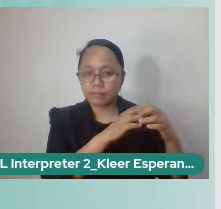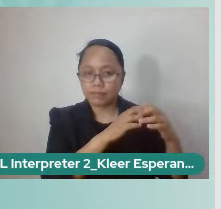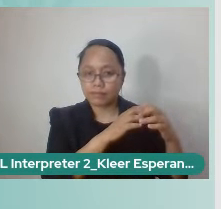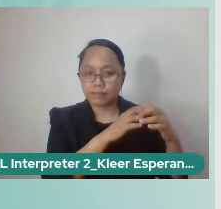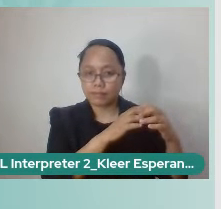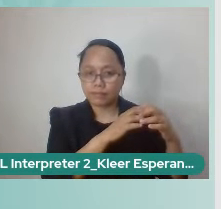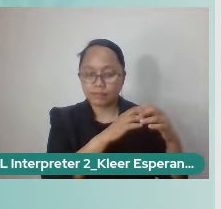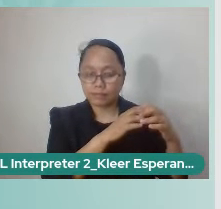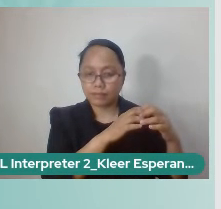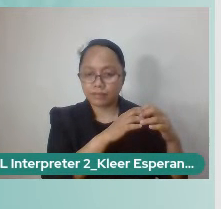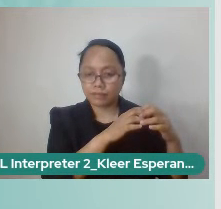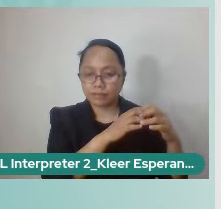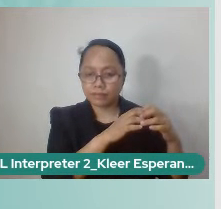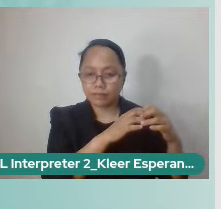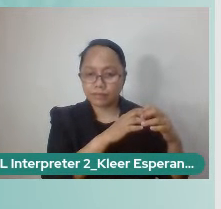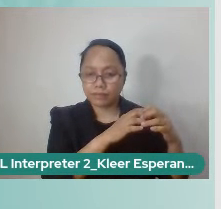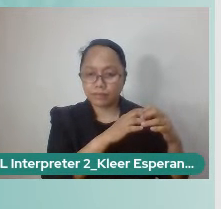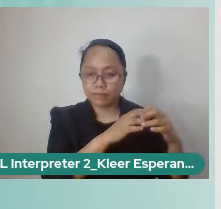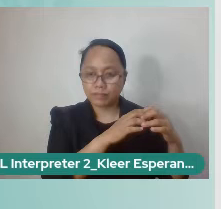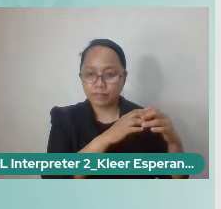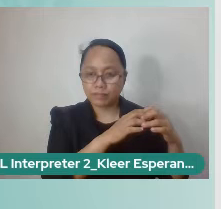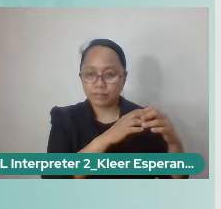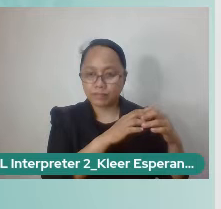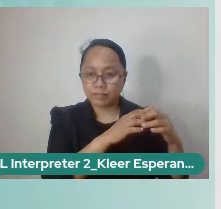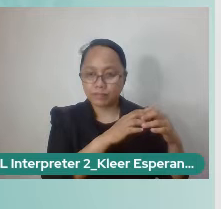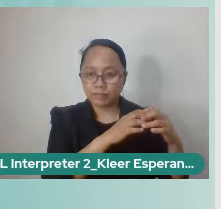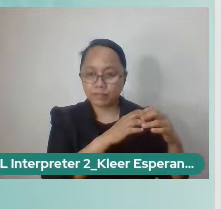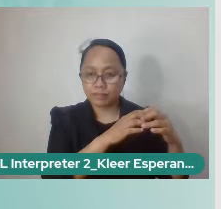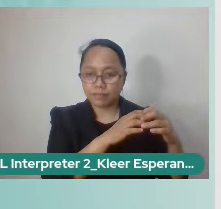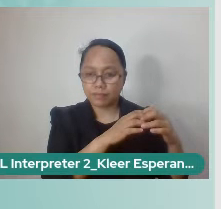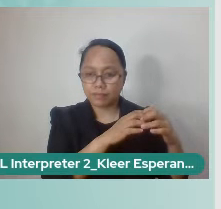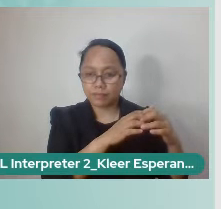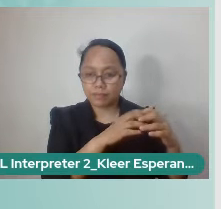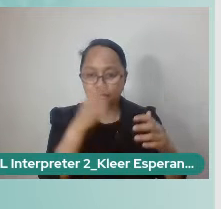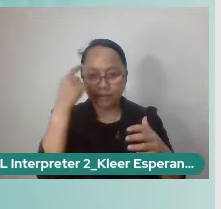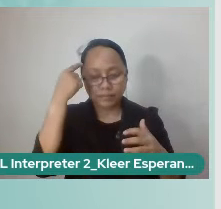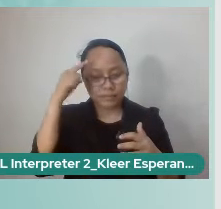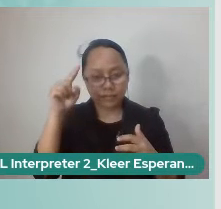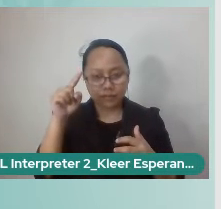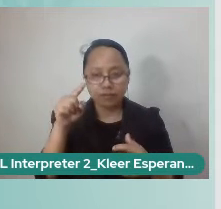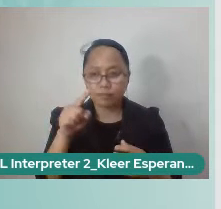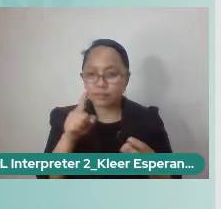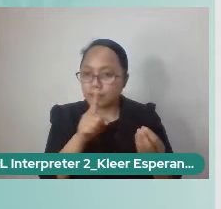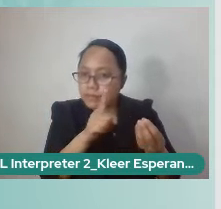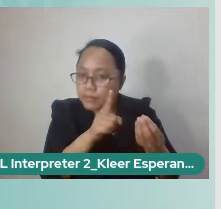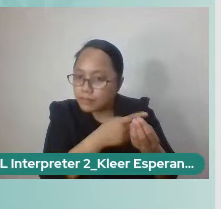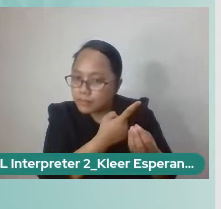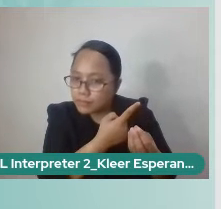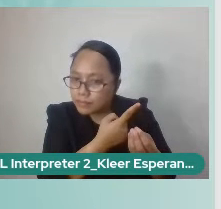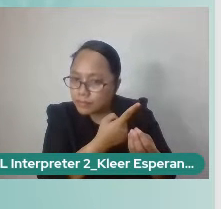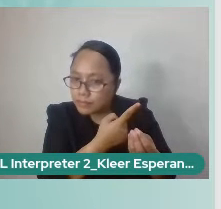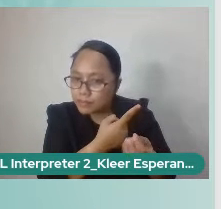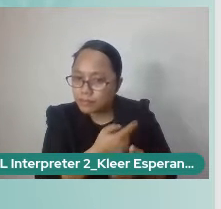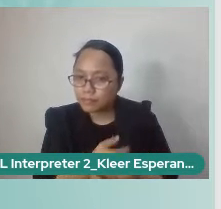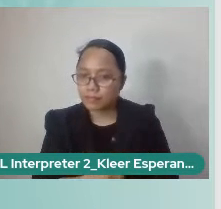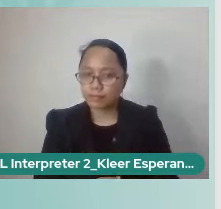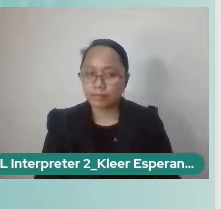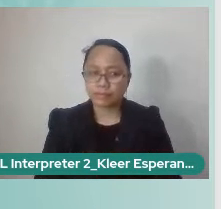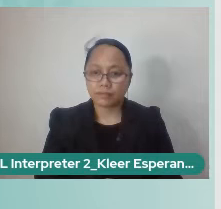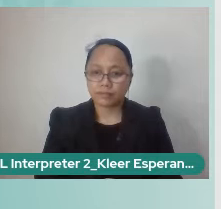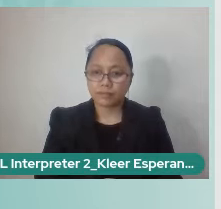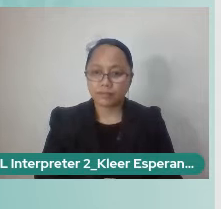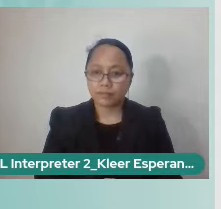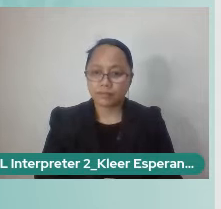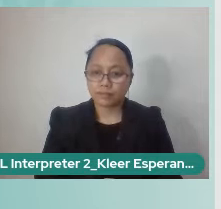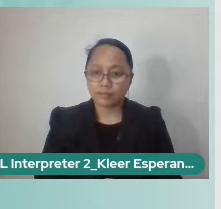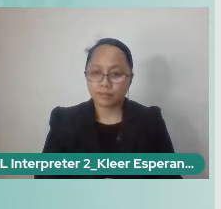and our team at the Daffodil Centre, working with our colleagues at WHO and two other modelling teams based at Harvard University in